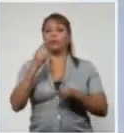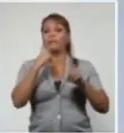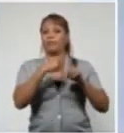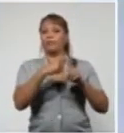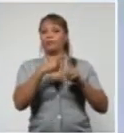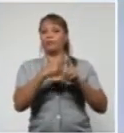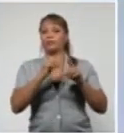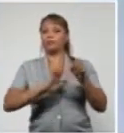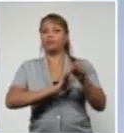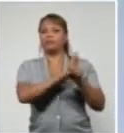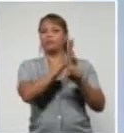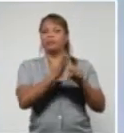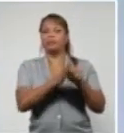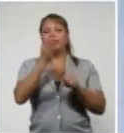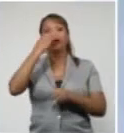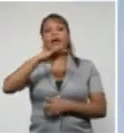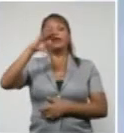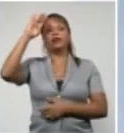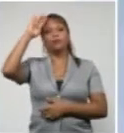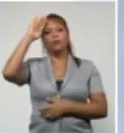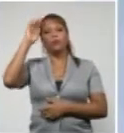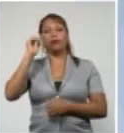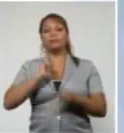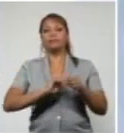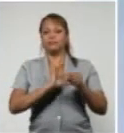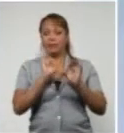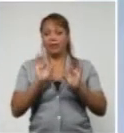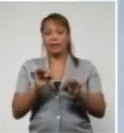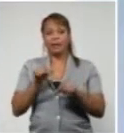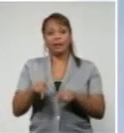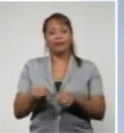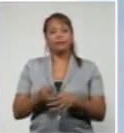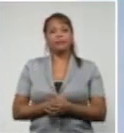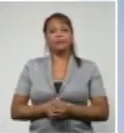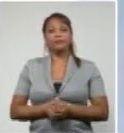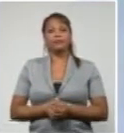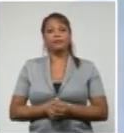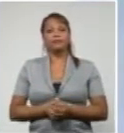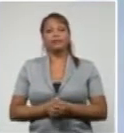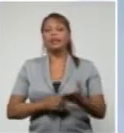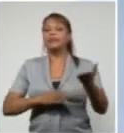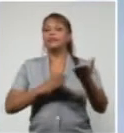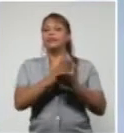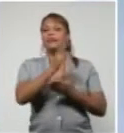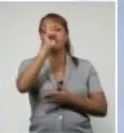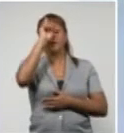5,898 people who have been diagnosed with the virus thus far in Cuba,